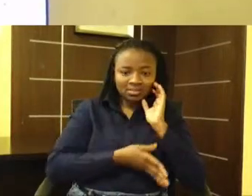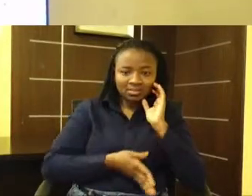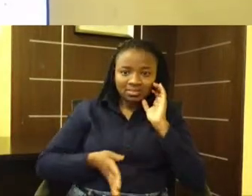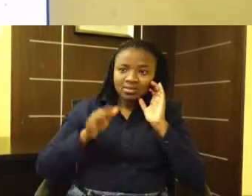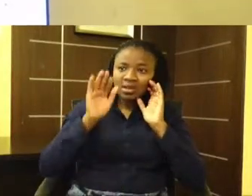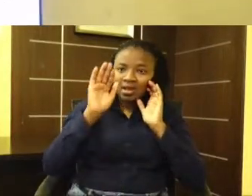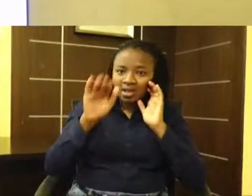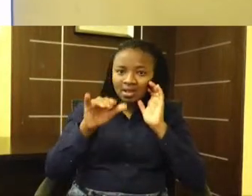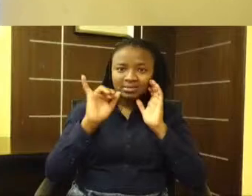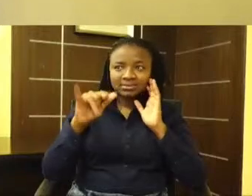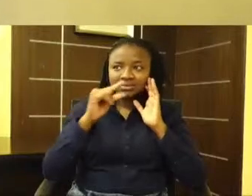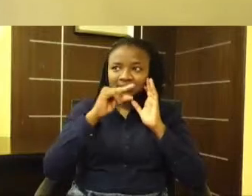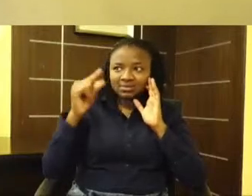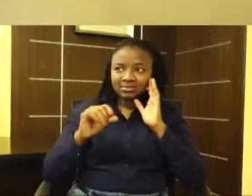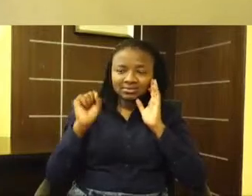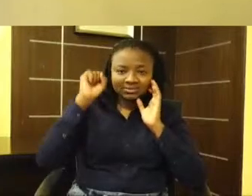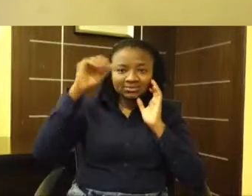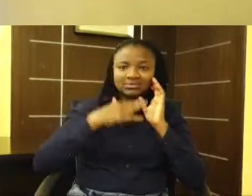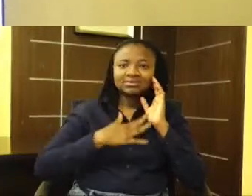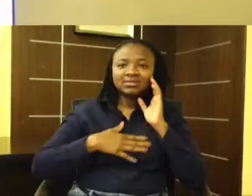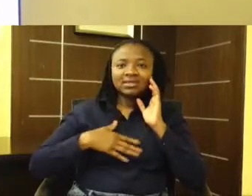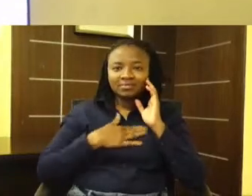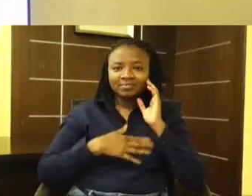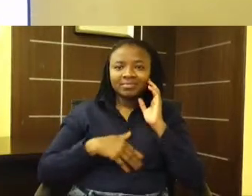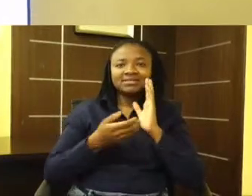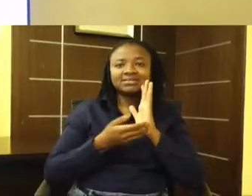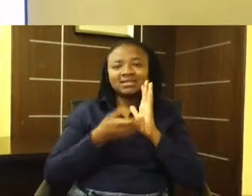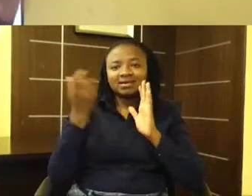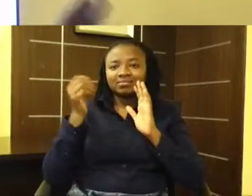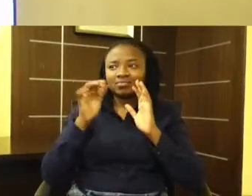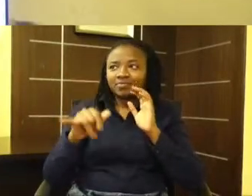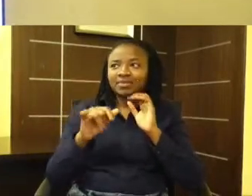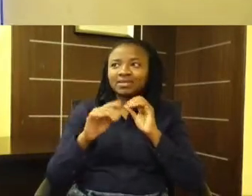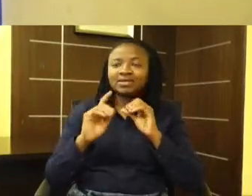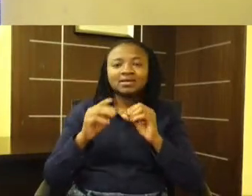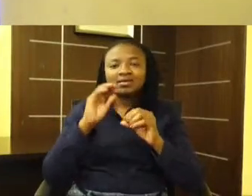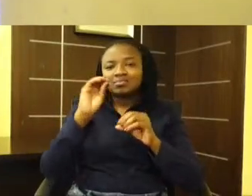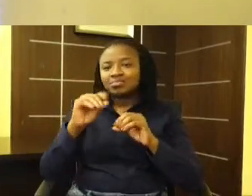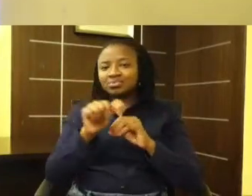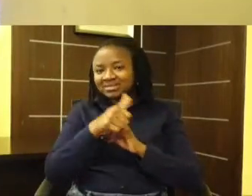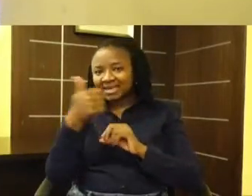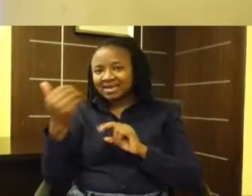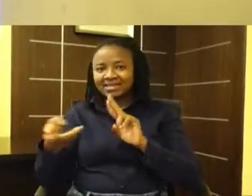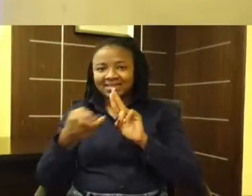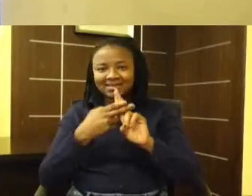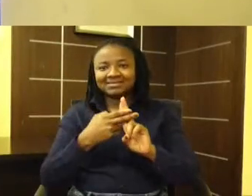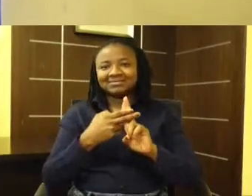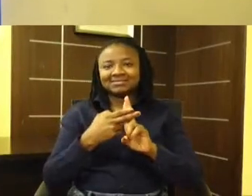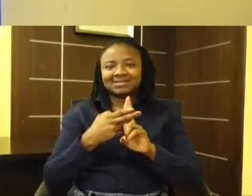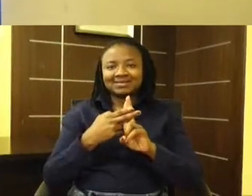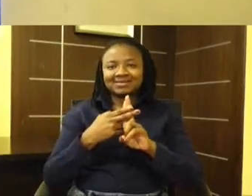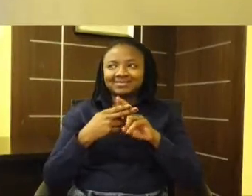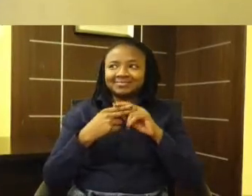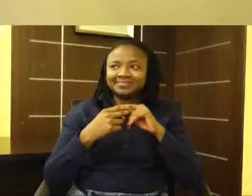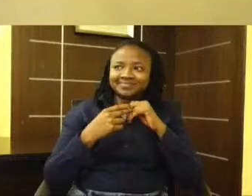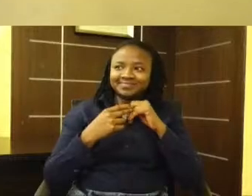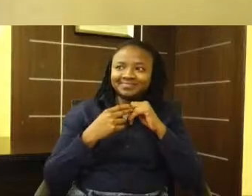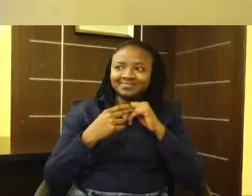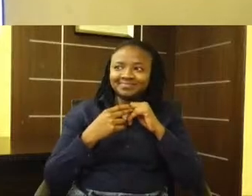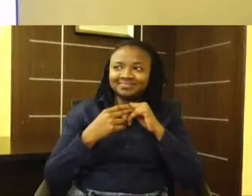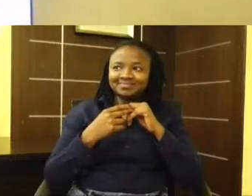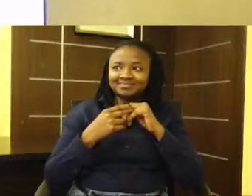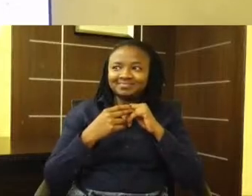please, just remove that one, put another hashtag, then urudishe kwako. Ama toa hiyo